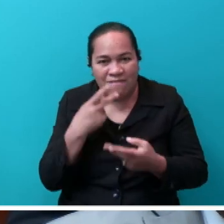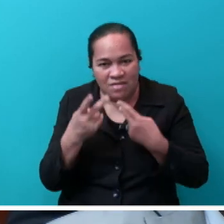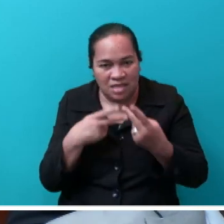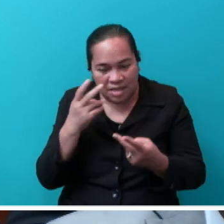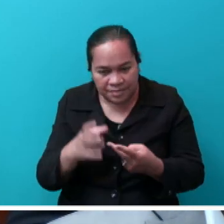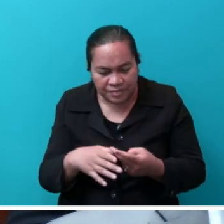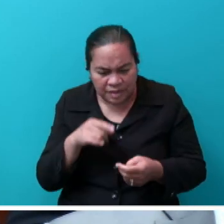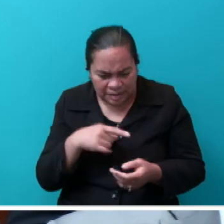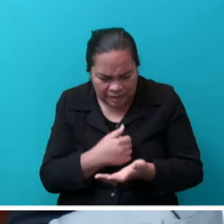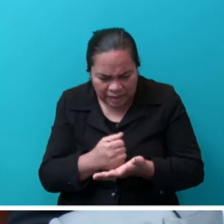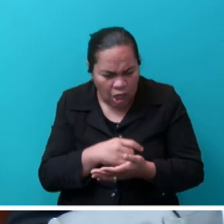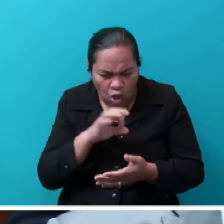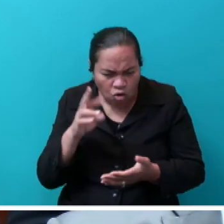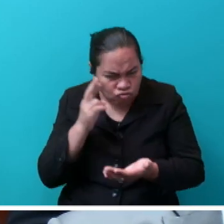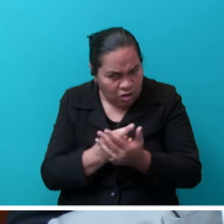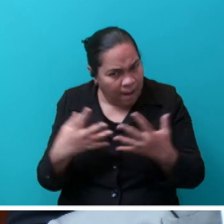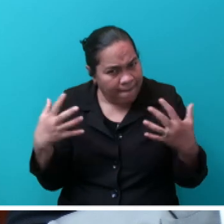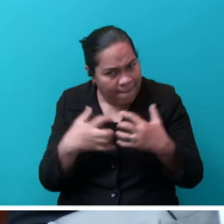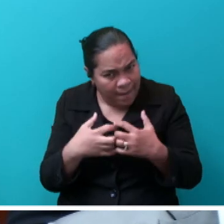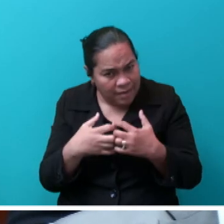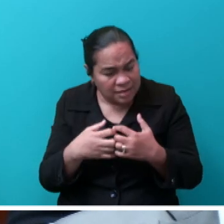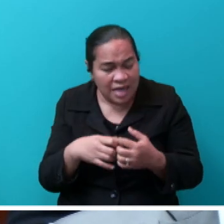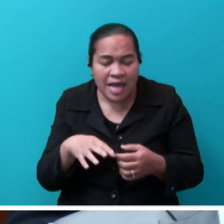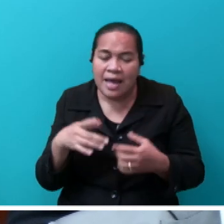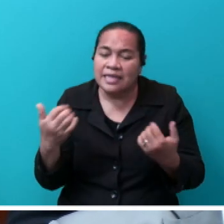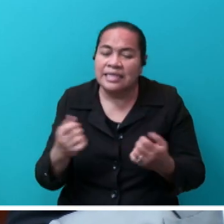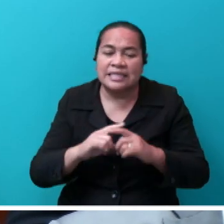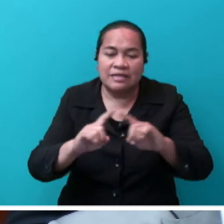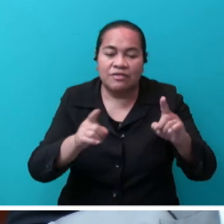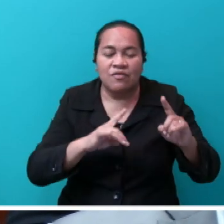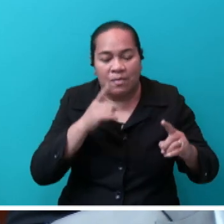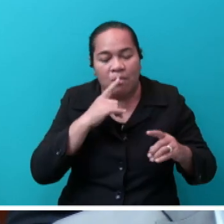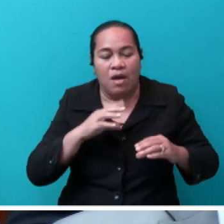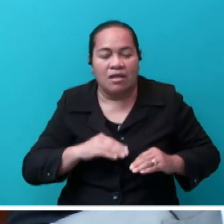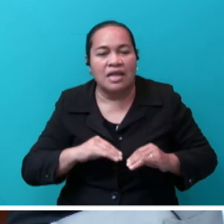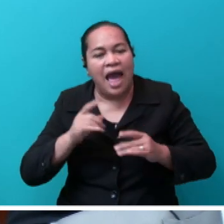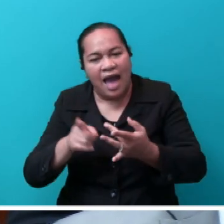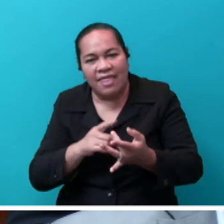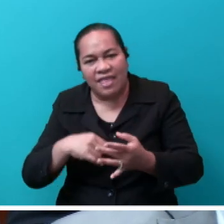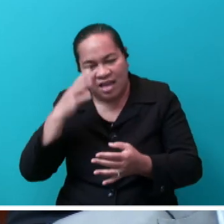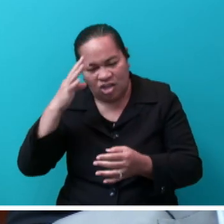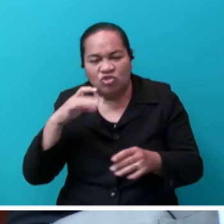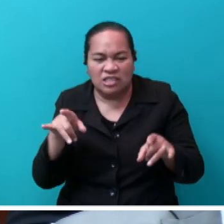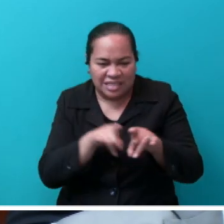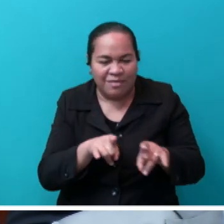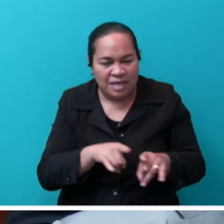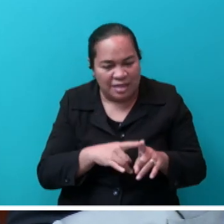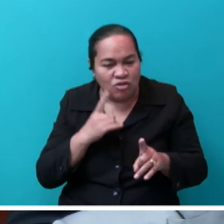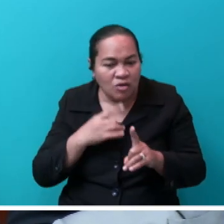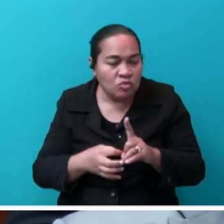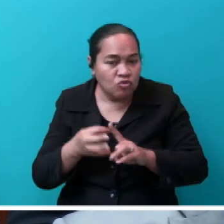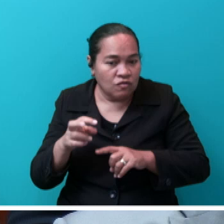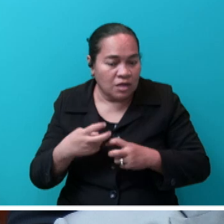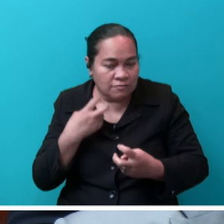numbers are not always organic. Destinations around the world are investing heavily in the tourism sector. Connectivity is